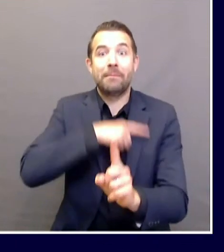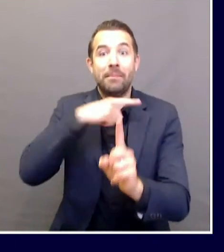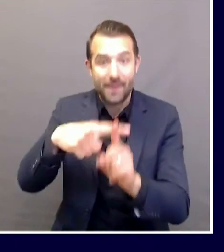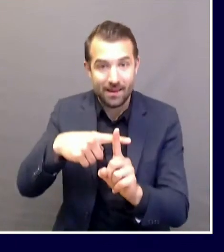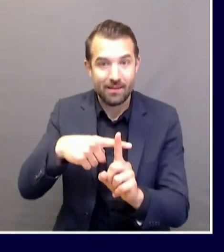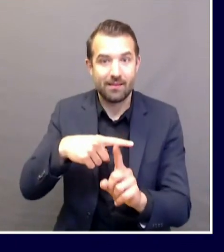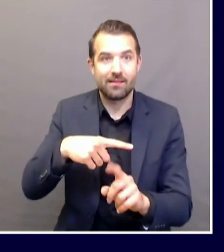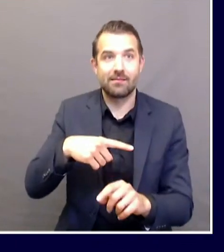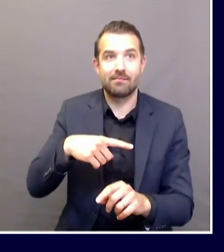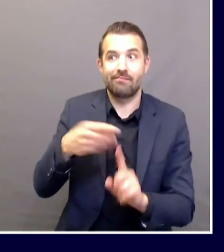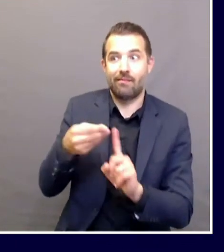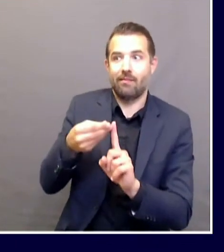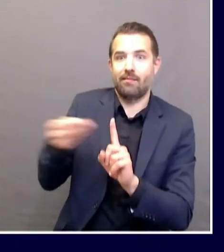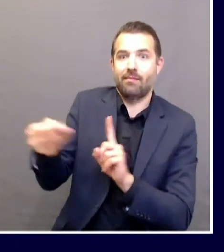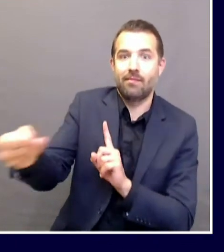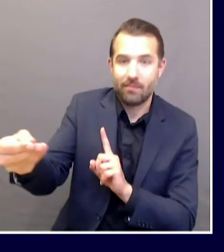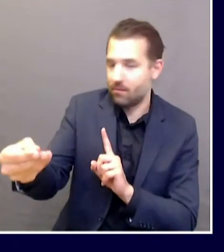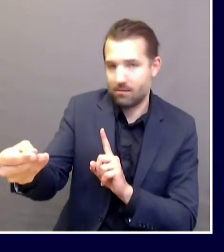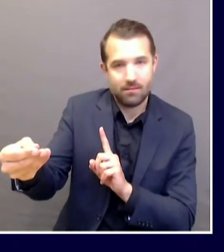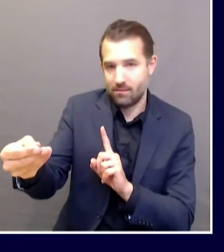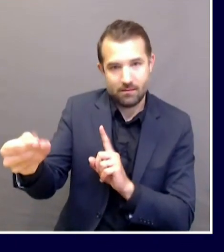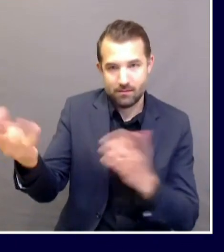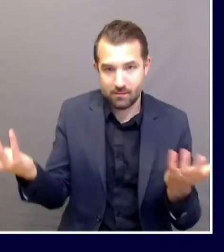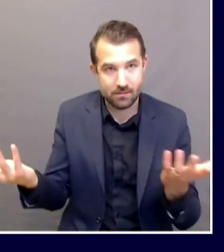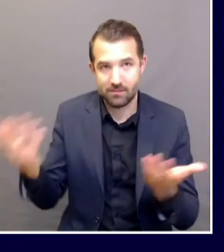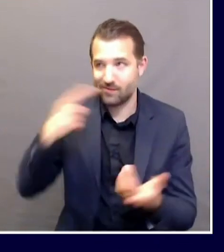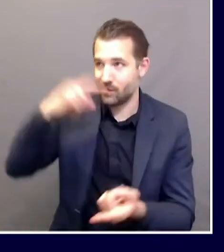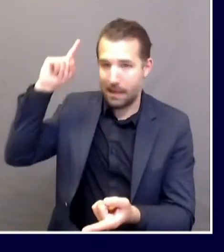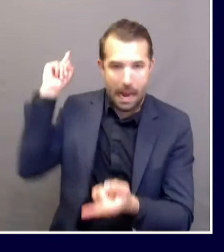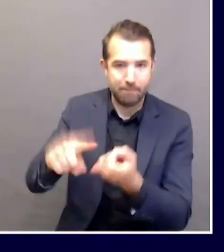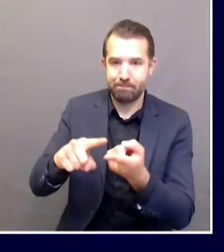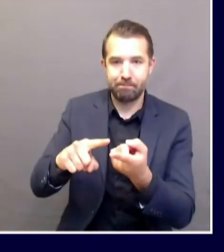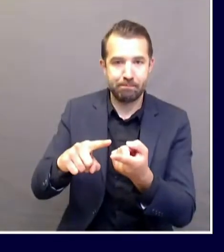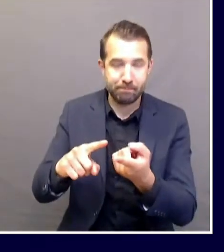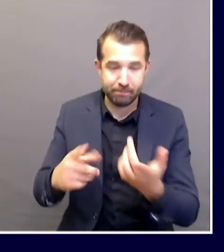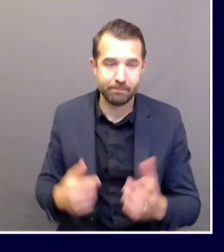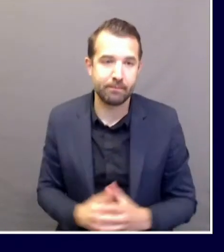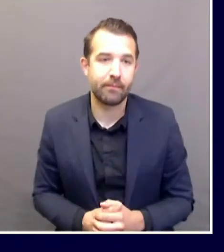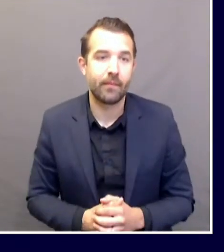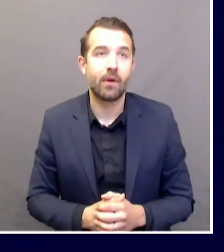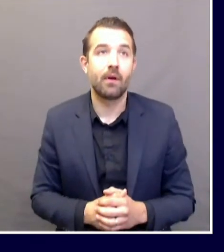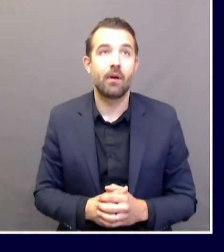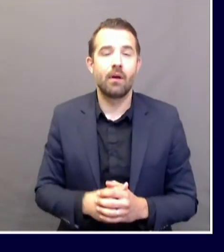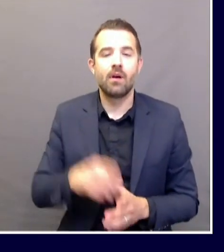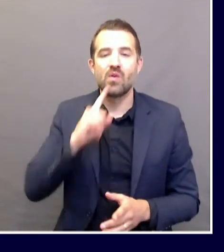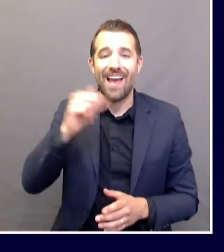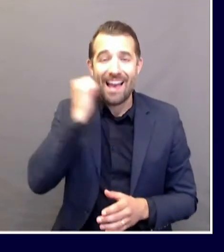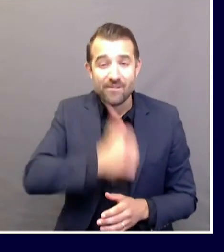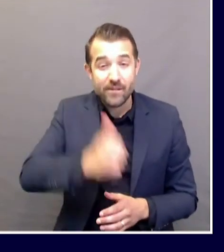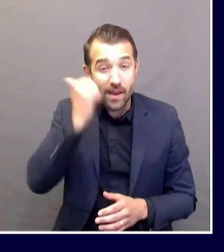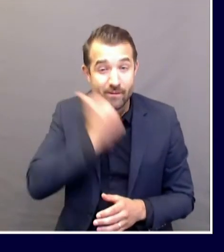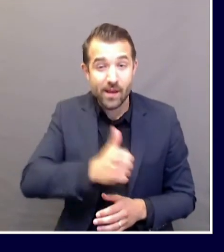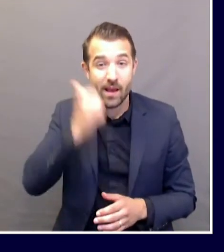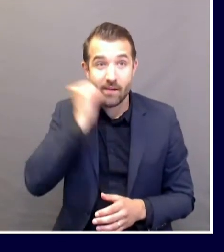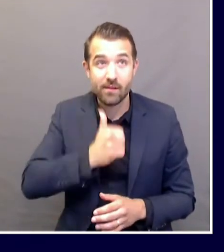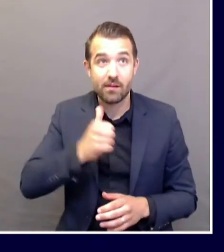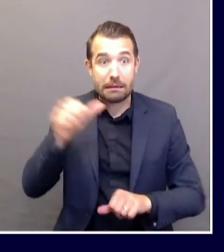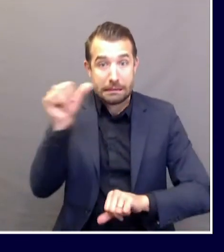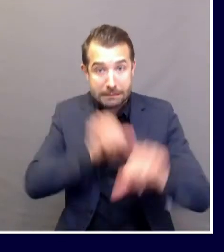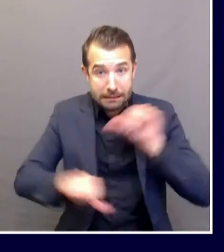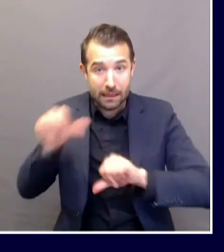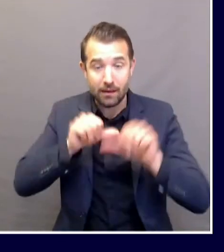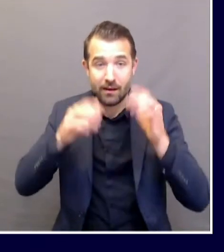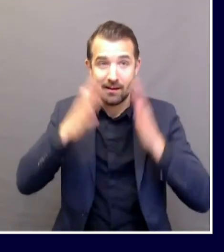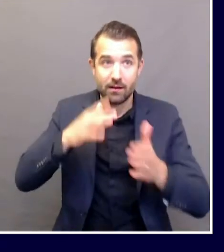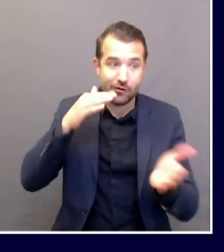might inadvertently spread COVID to somebody else as well. And again, every single day, the strength of that evidence grows.